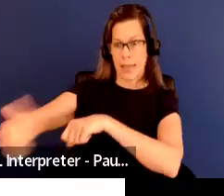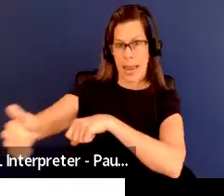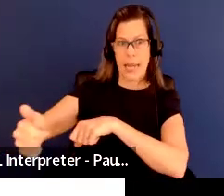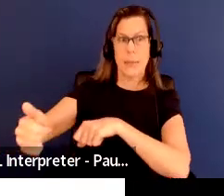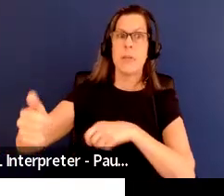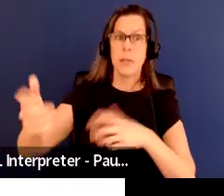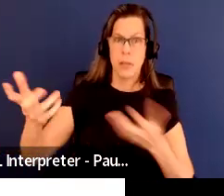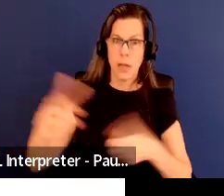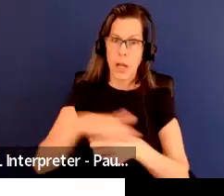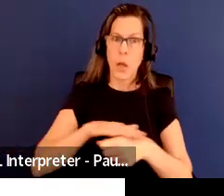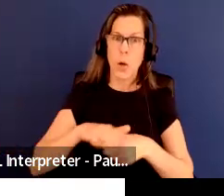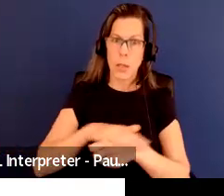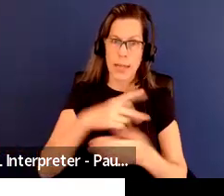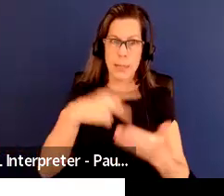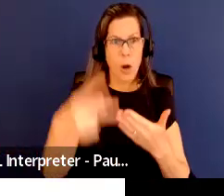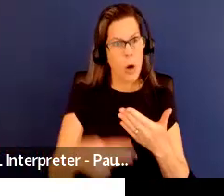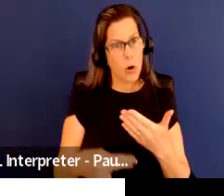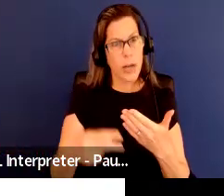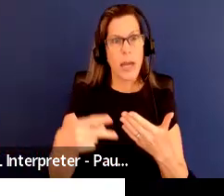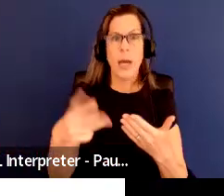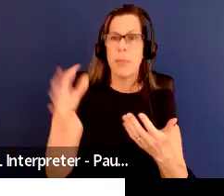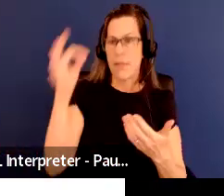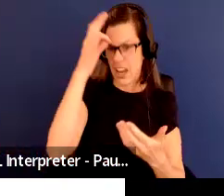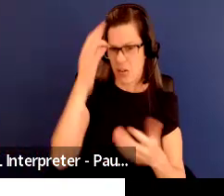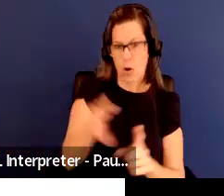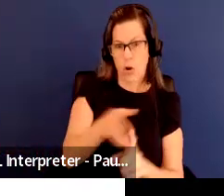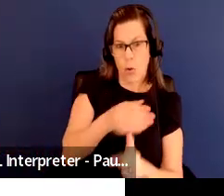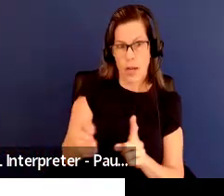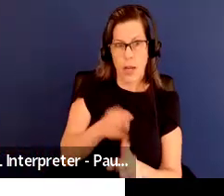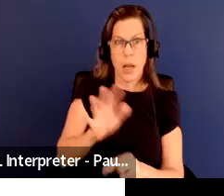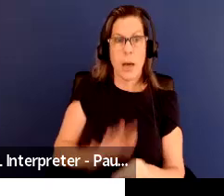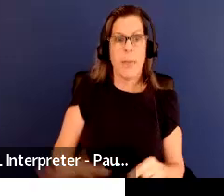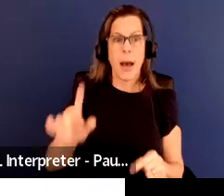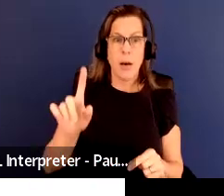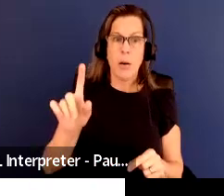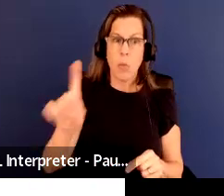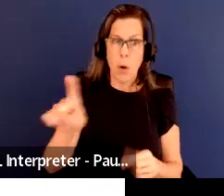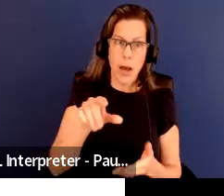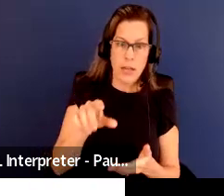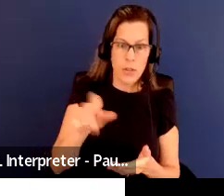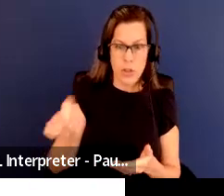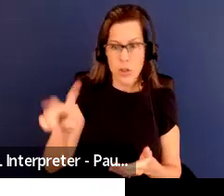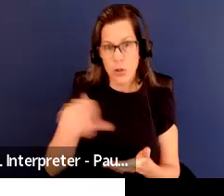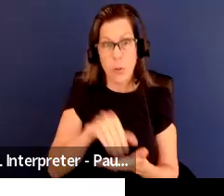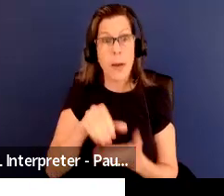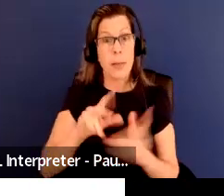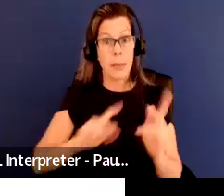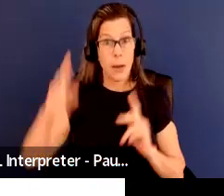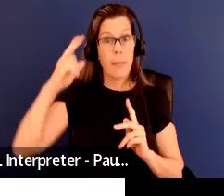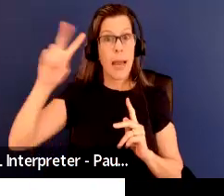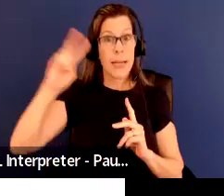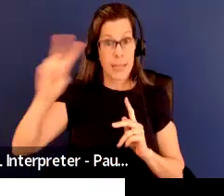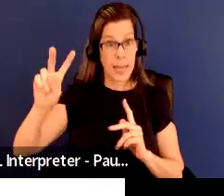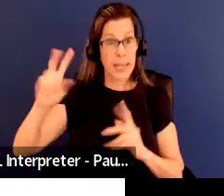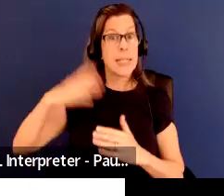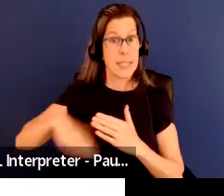programs, federal coercion, an estimated 1 to 2 million people of Mexican descent including U.S. citizens, because it's never